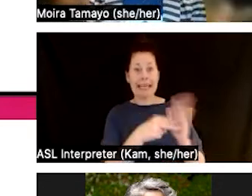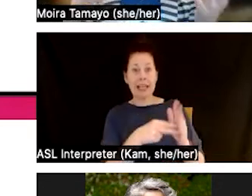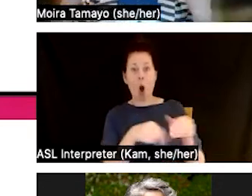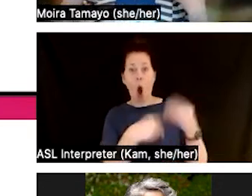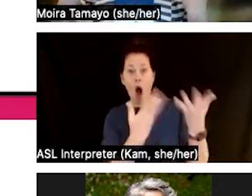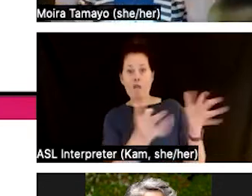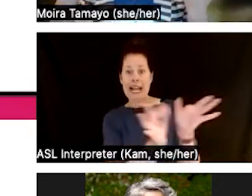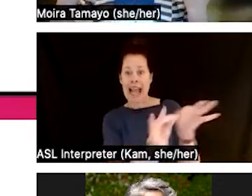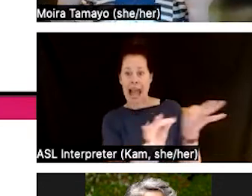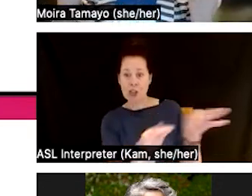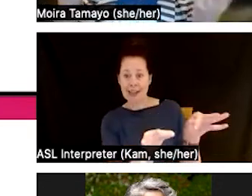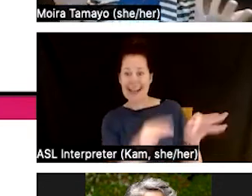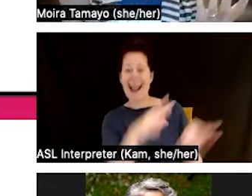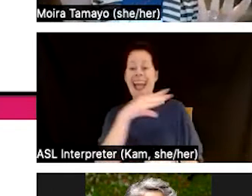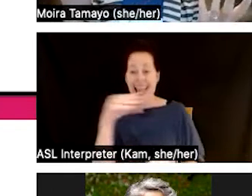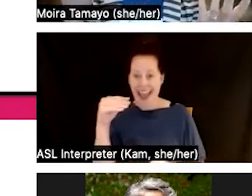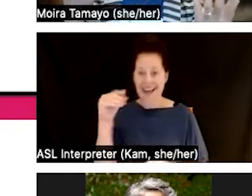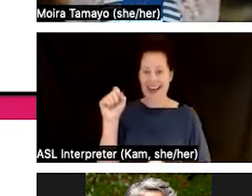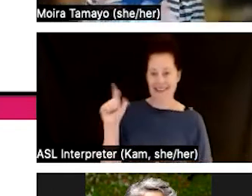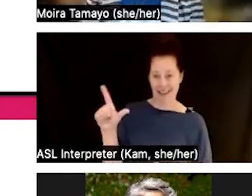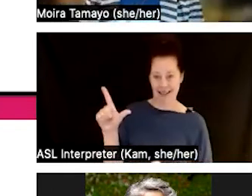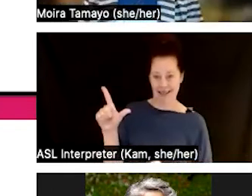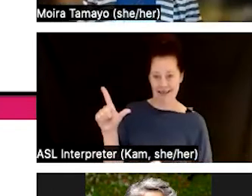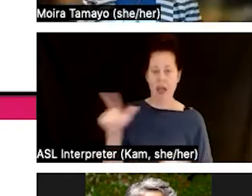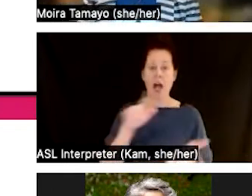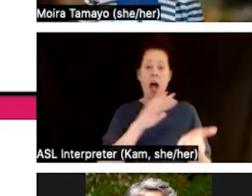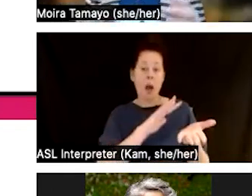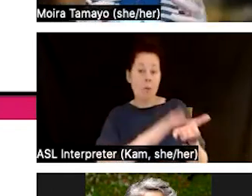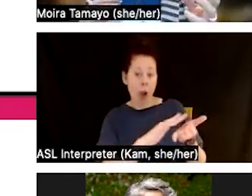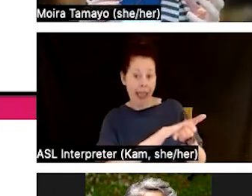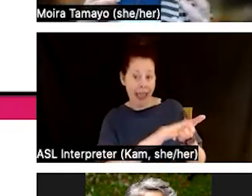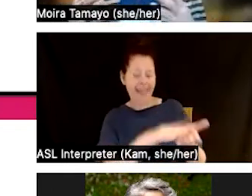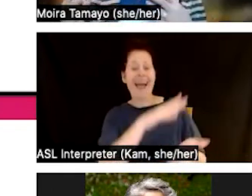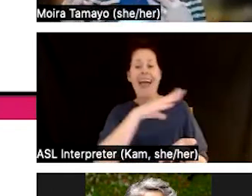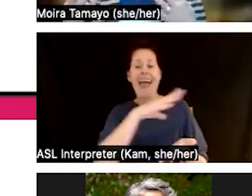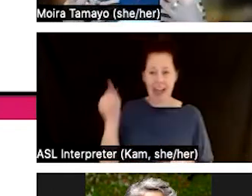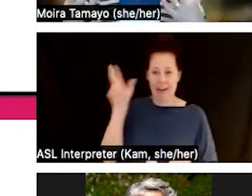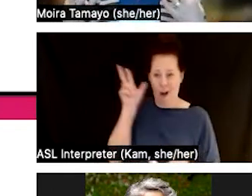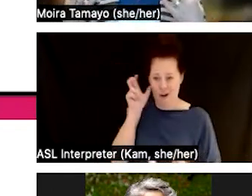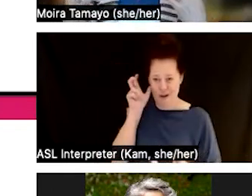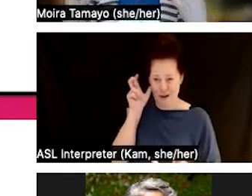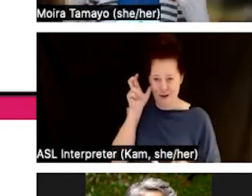Braille, but also audio tours. Just